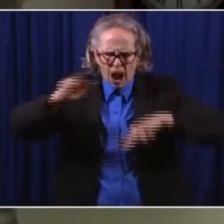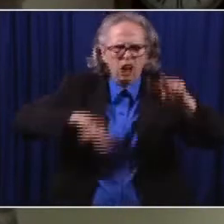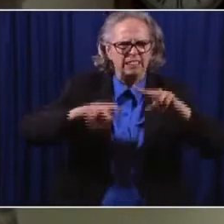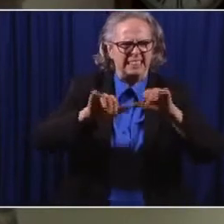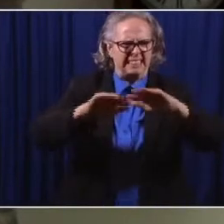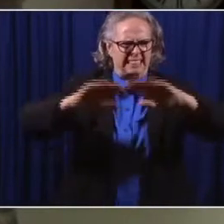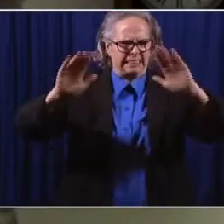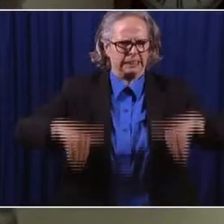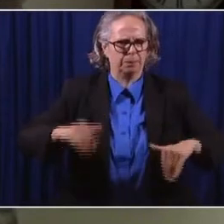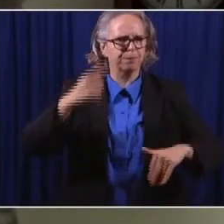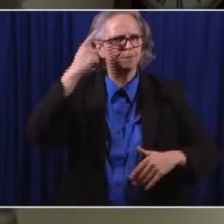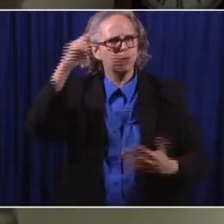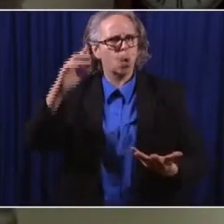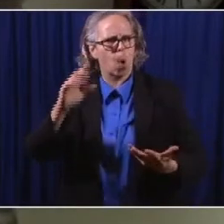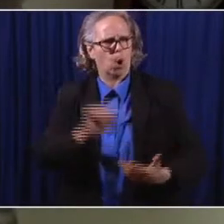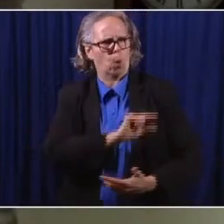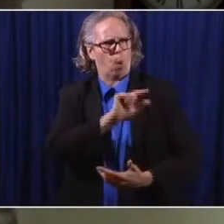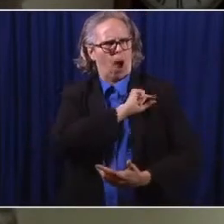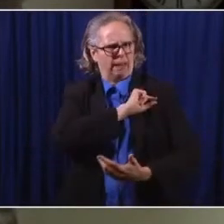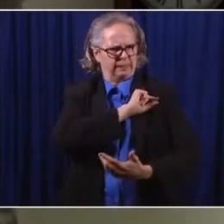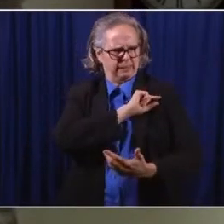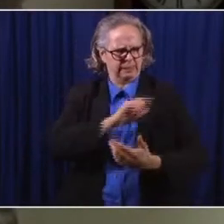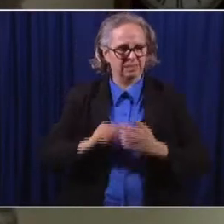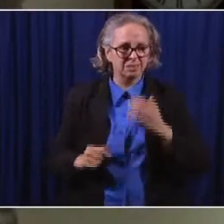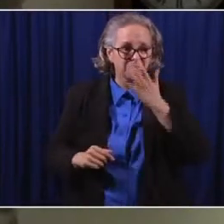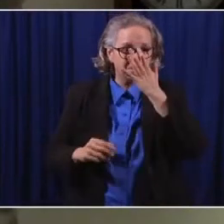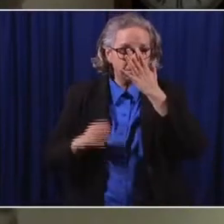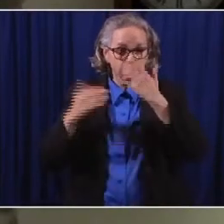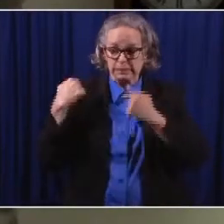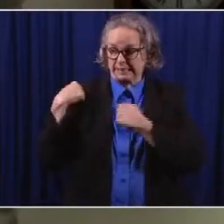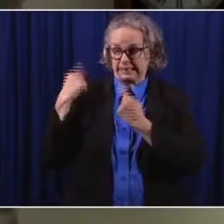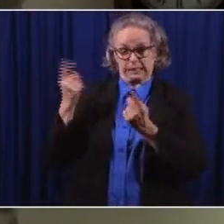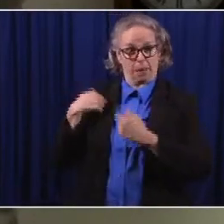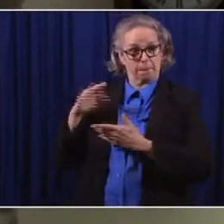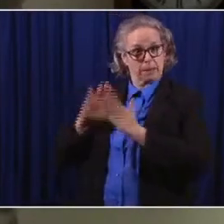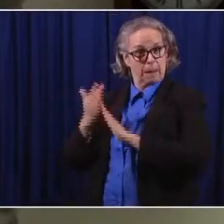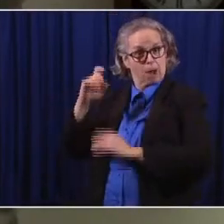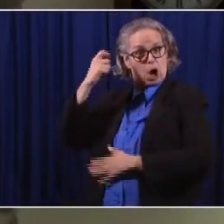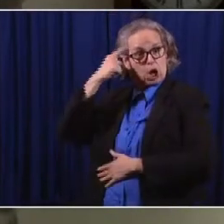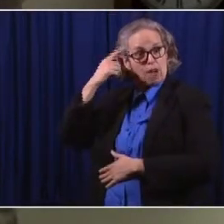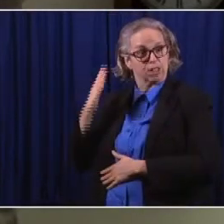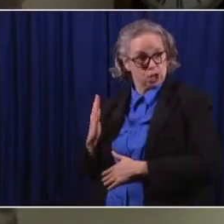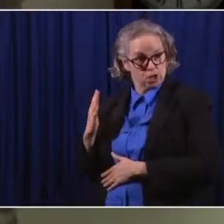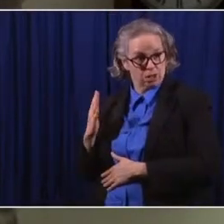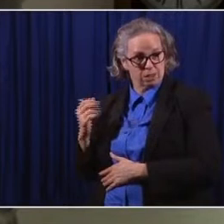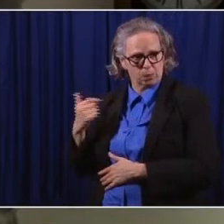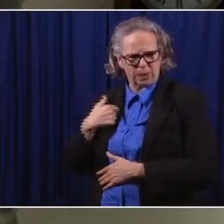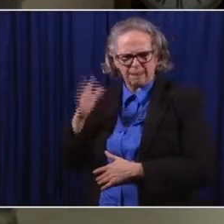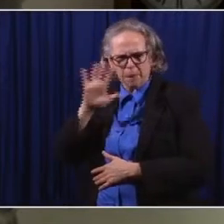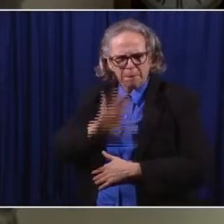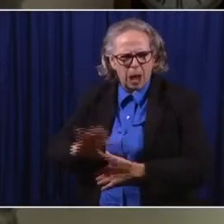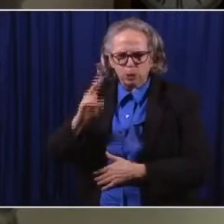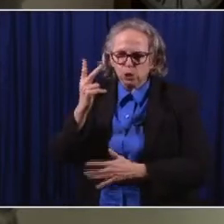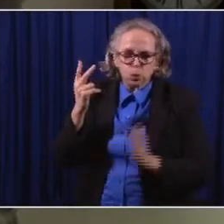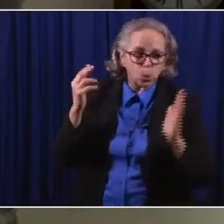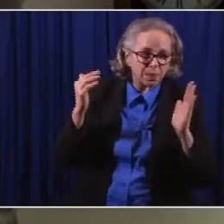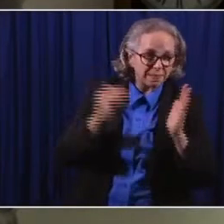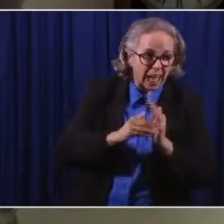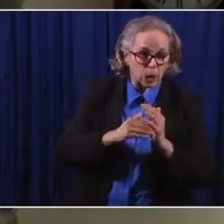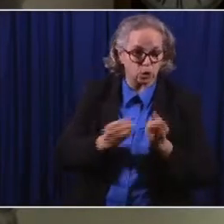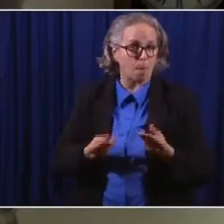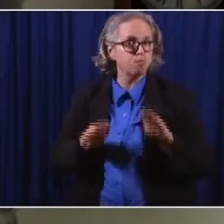just 39% of our approximately 2,000 providers were Step Up to Quality